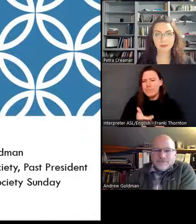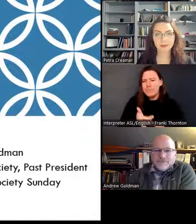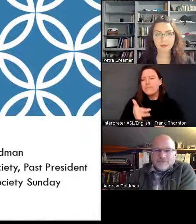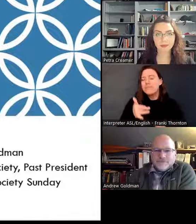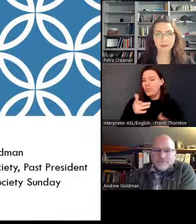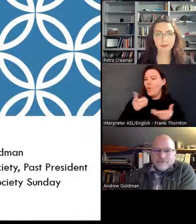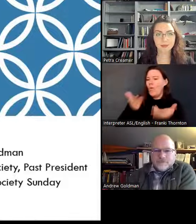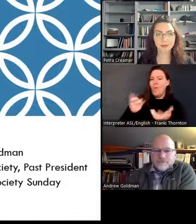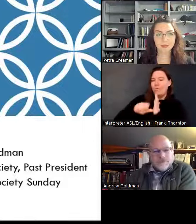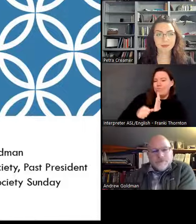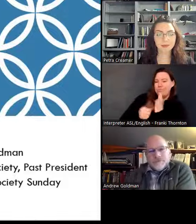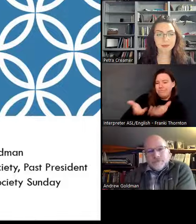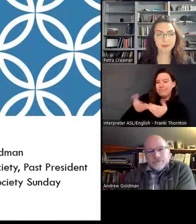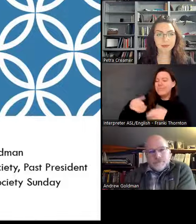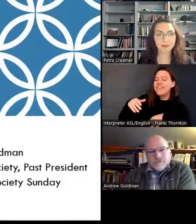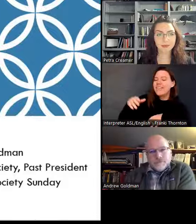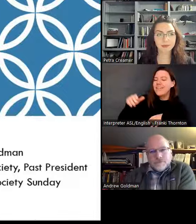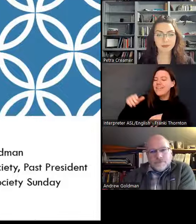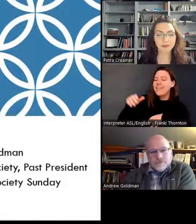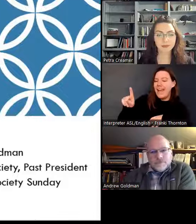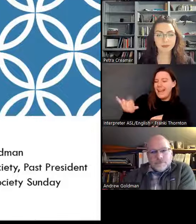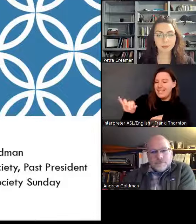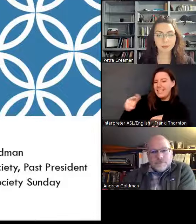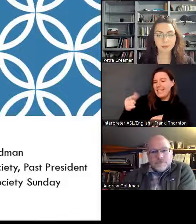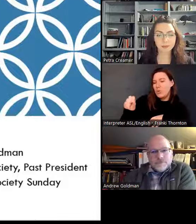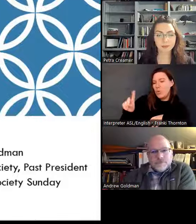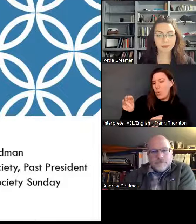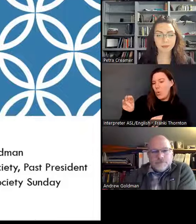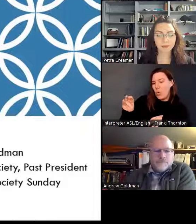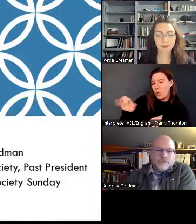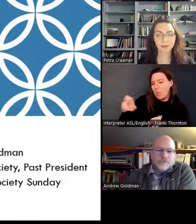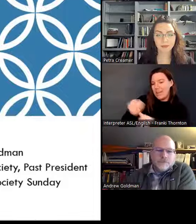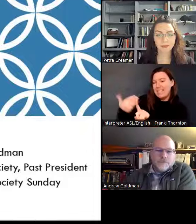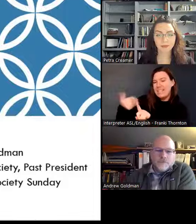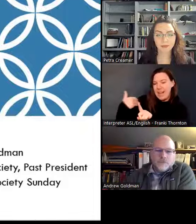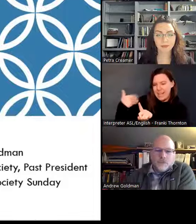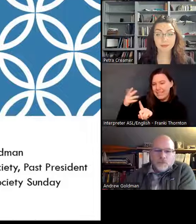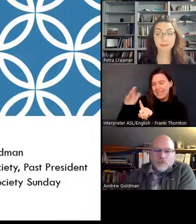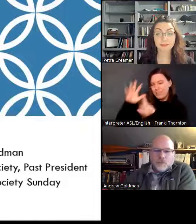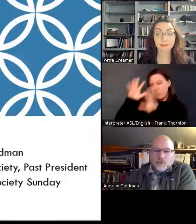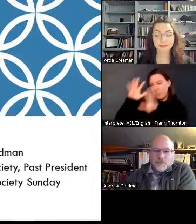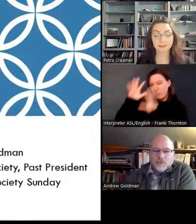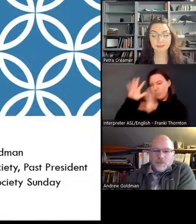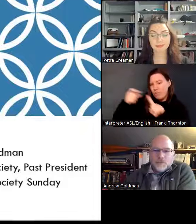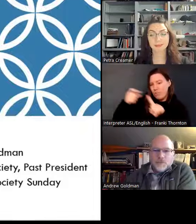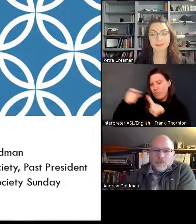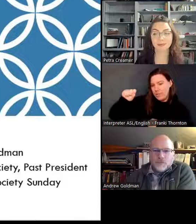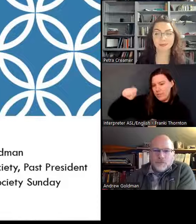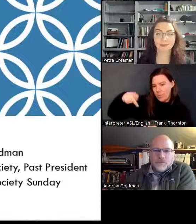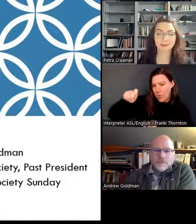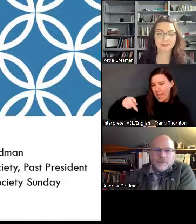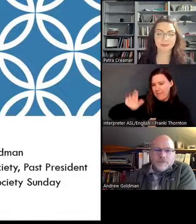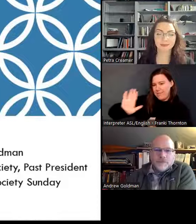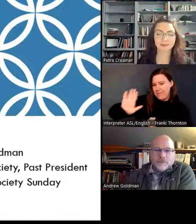past president of the Spokane Society, to give us a glimpse for just a second into their 75th annual gala entitled The Feast of